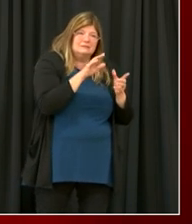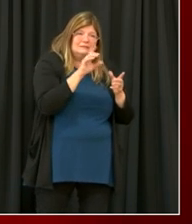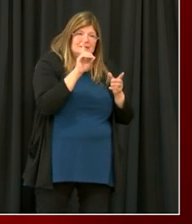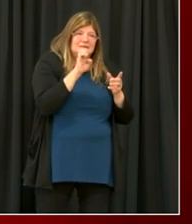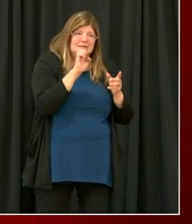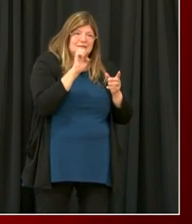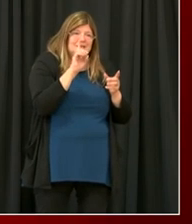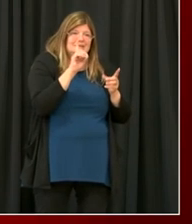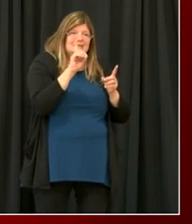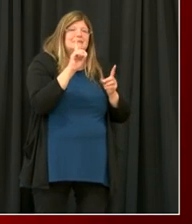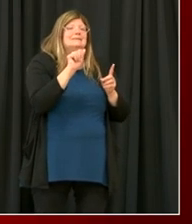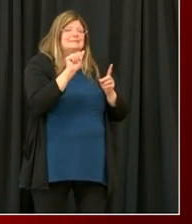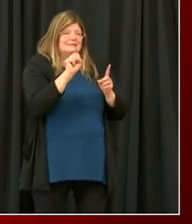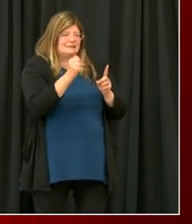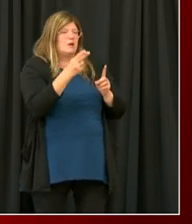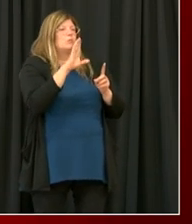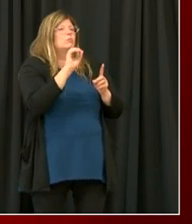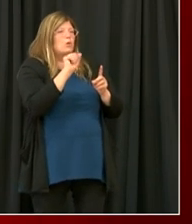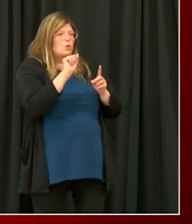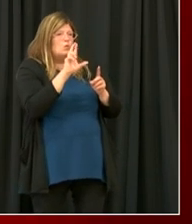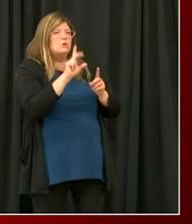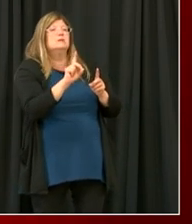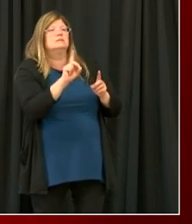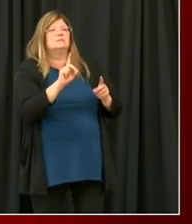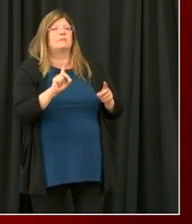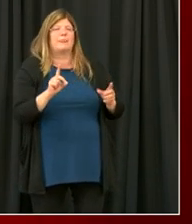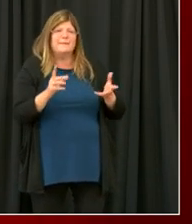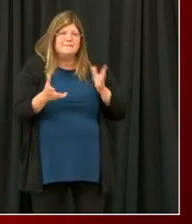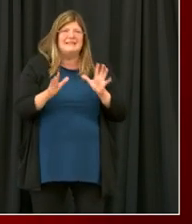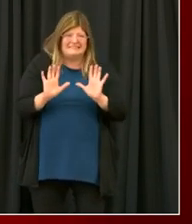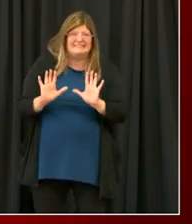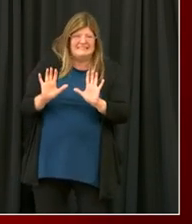additional 100 contact tracers today. We have